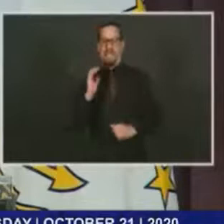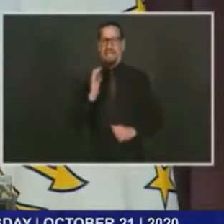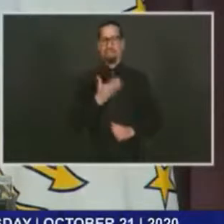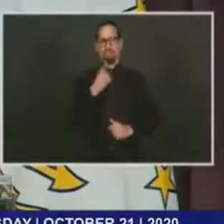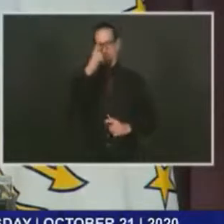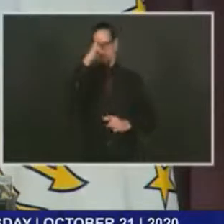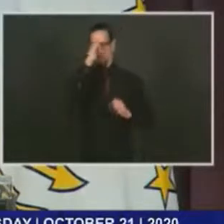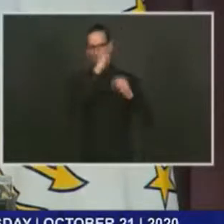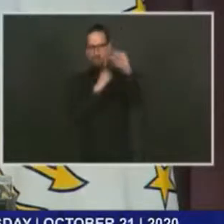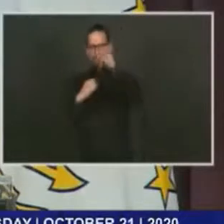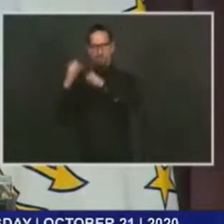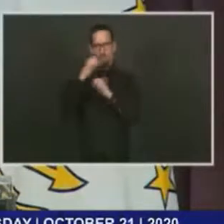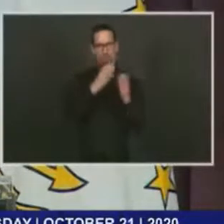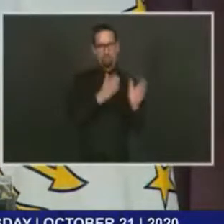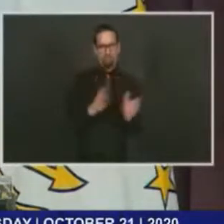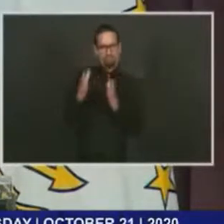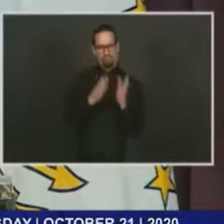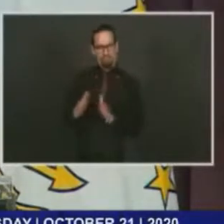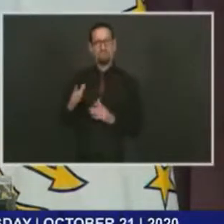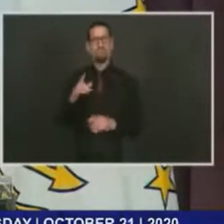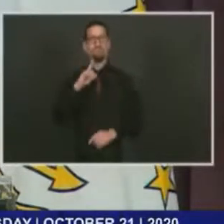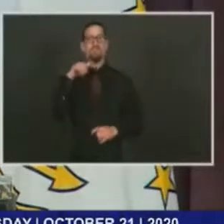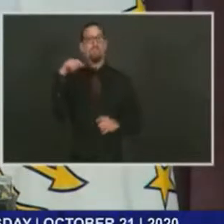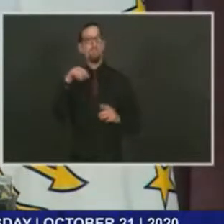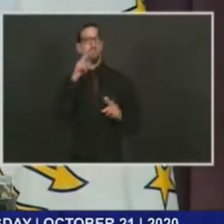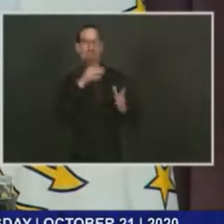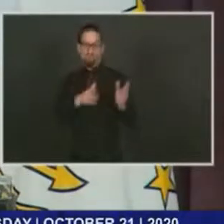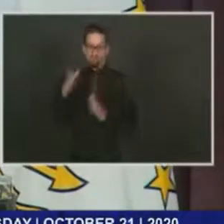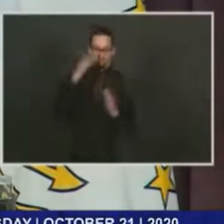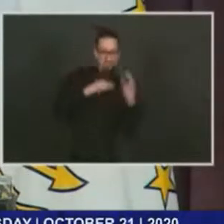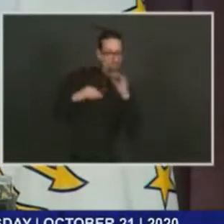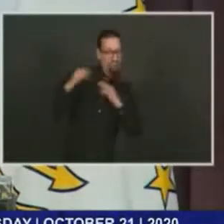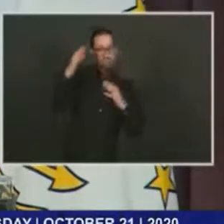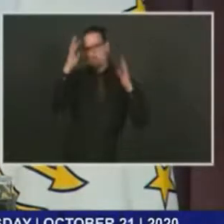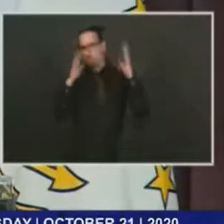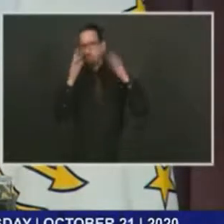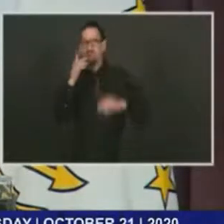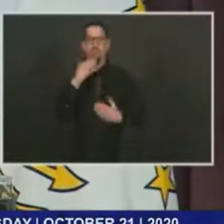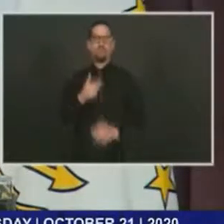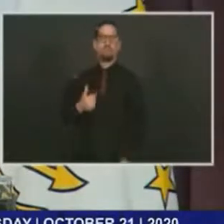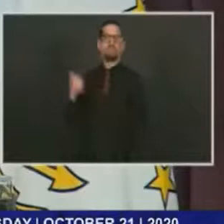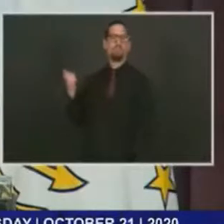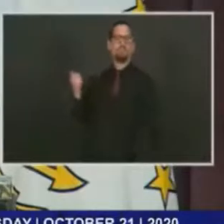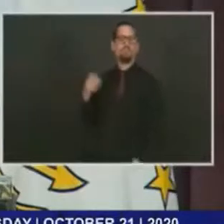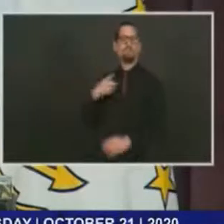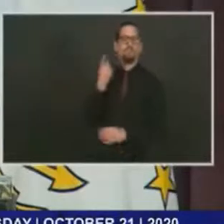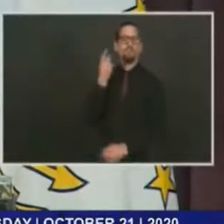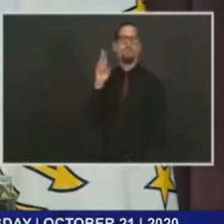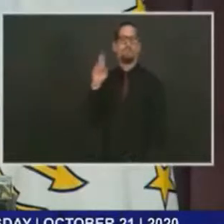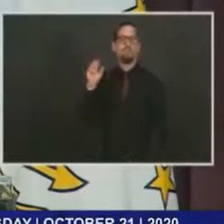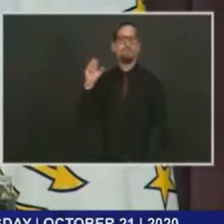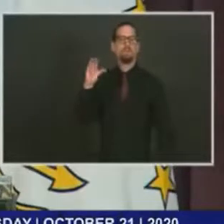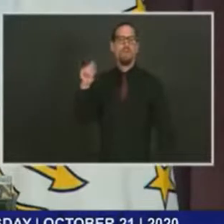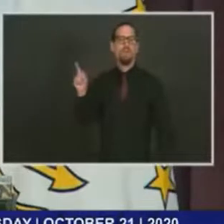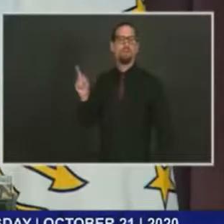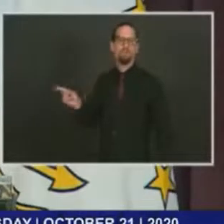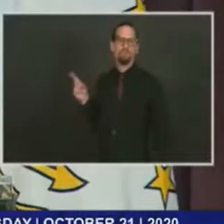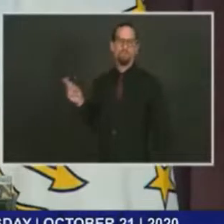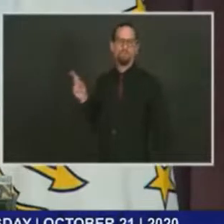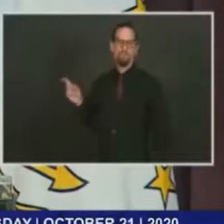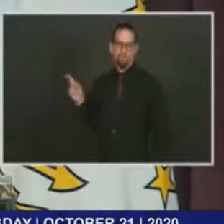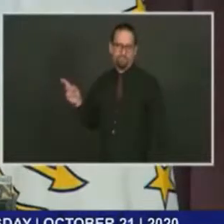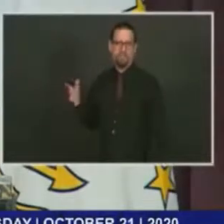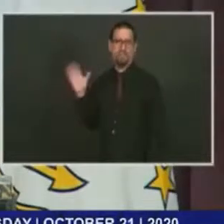to Dr. Alexander Scott and also the Testing Task Force for your work in advising us. I will